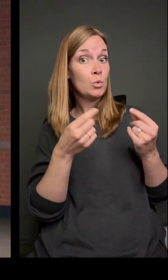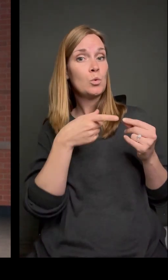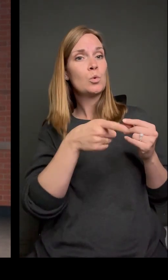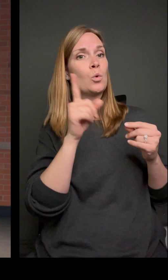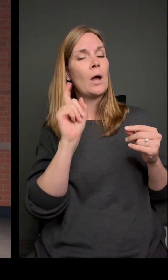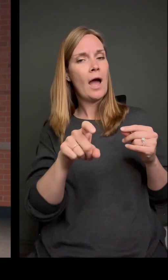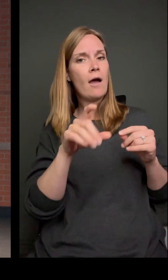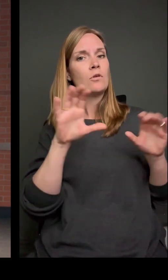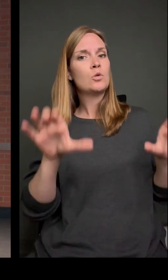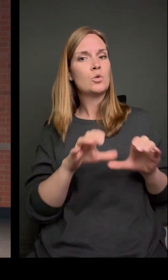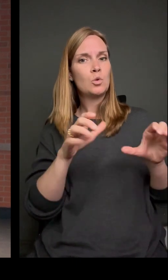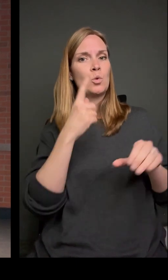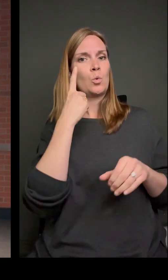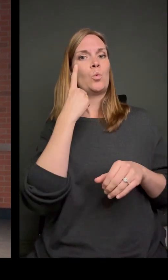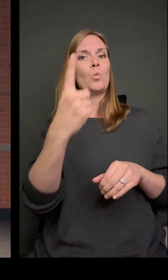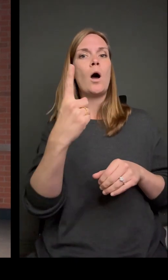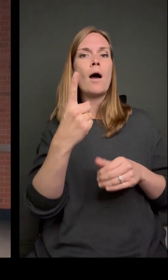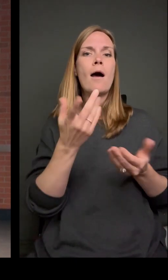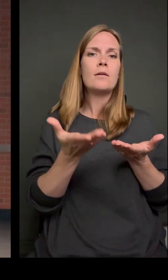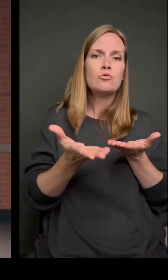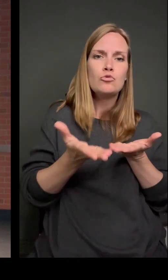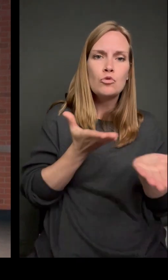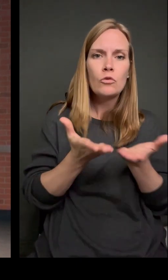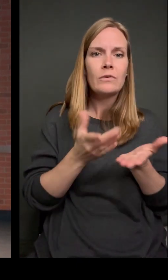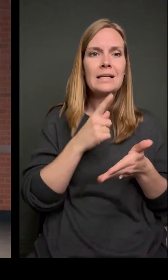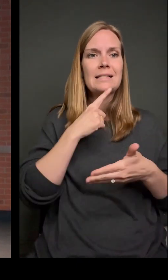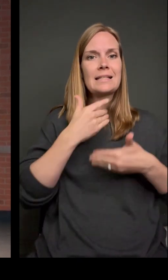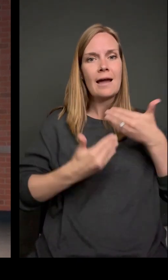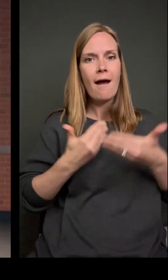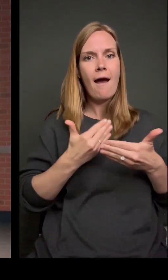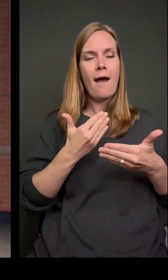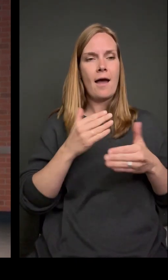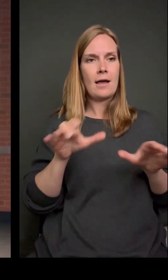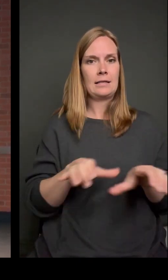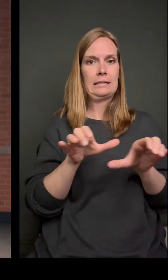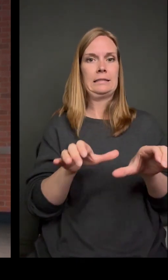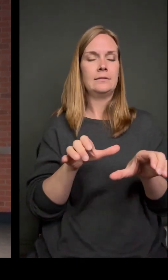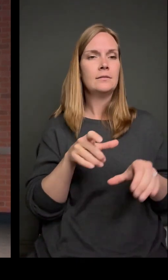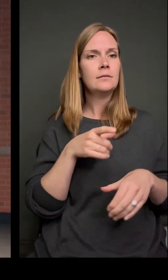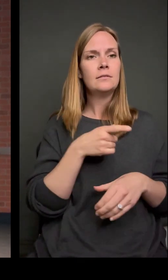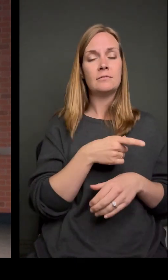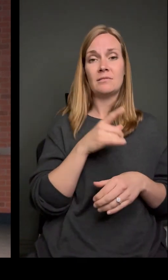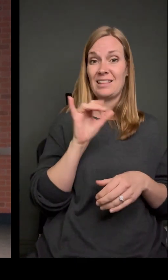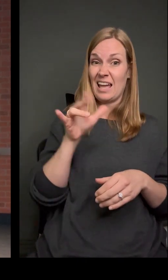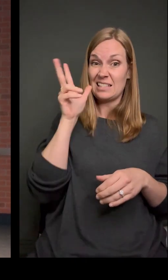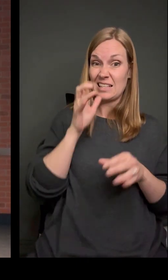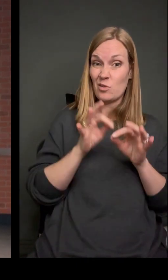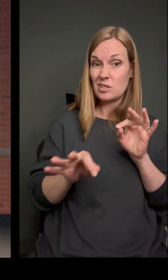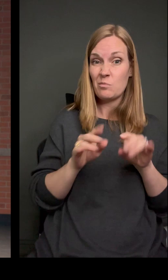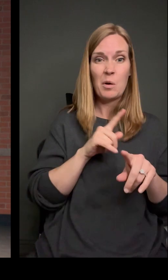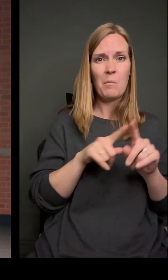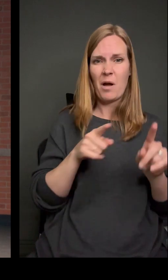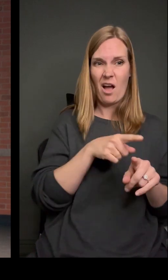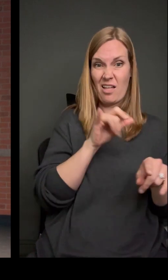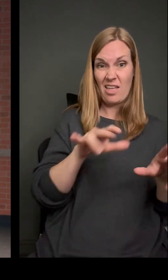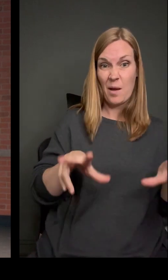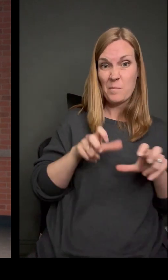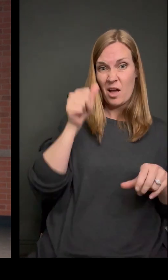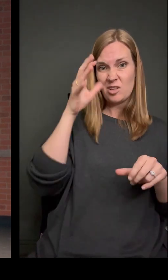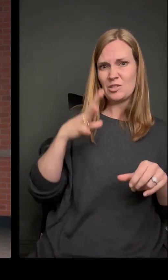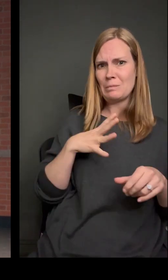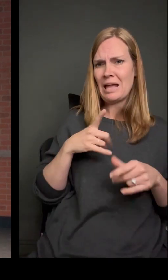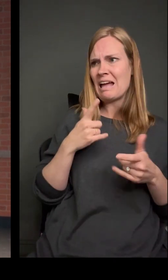is to perform a single, selfless good deed." Sounds simple, but the miser had never in his life done any kind of good deed, and now